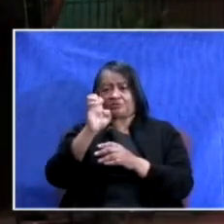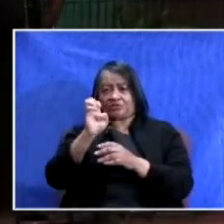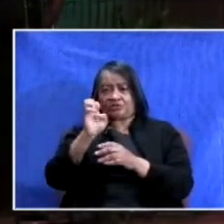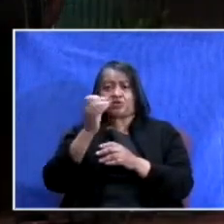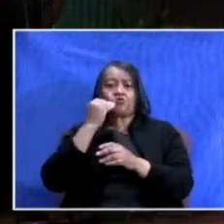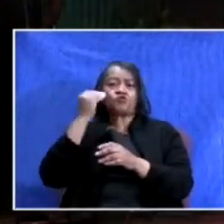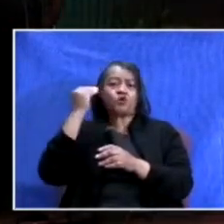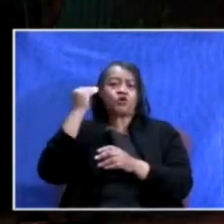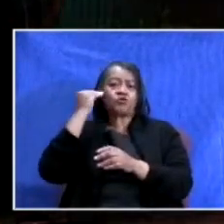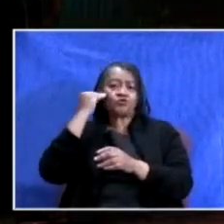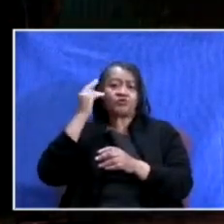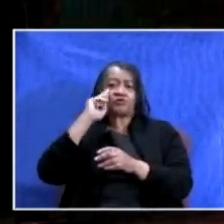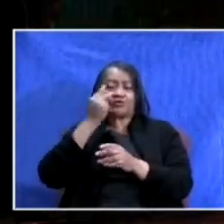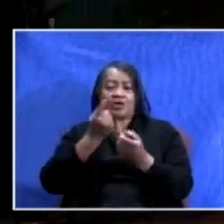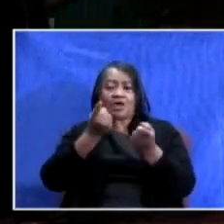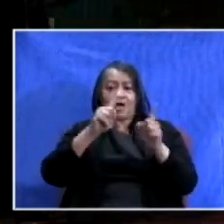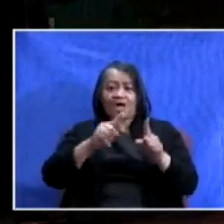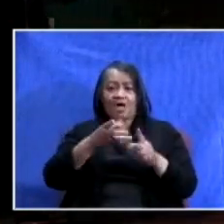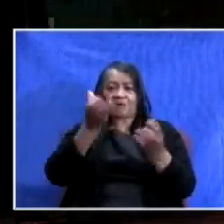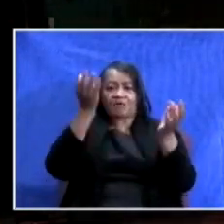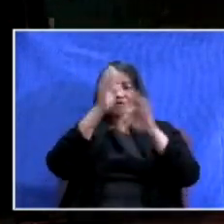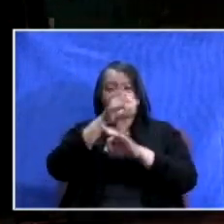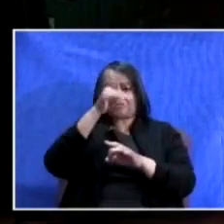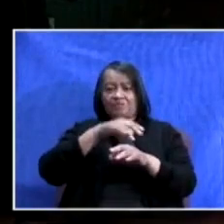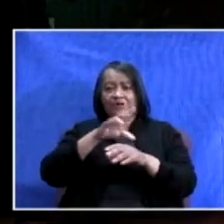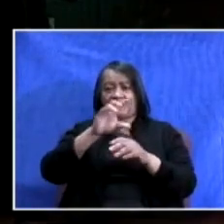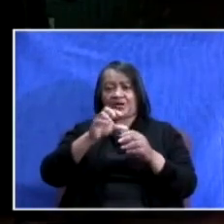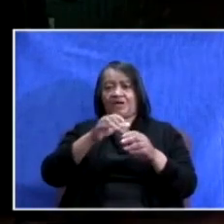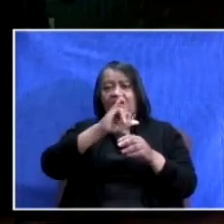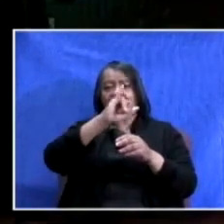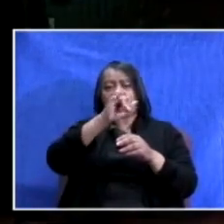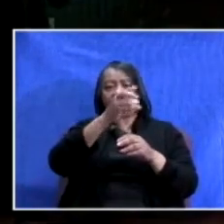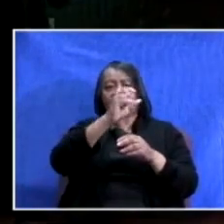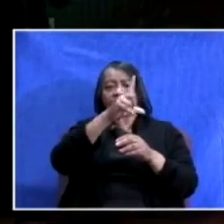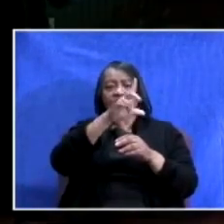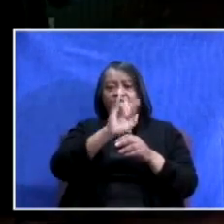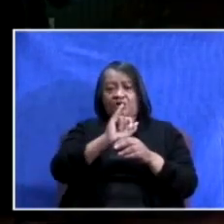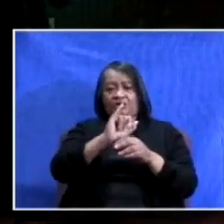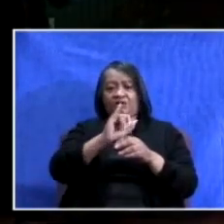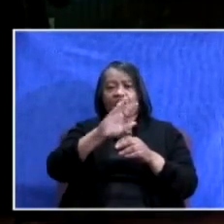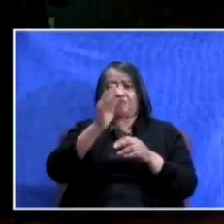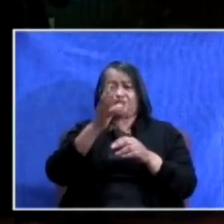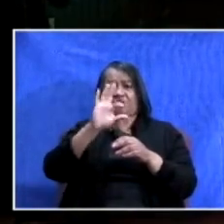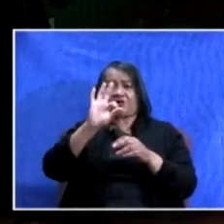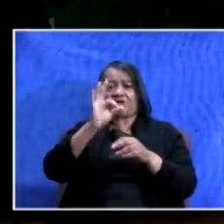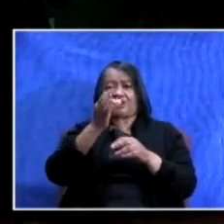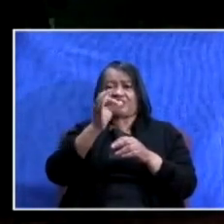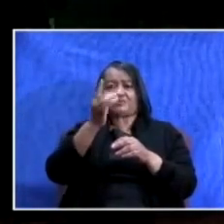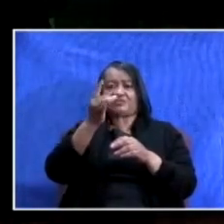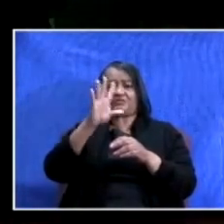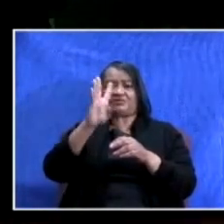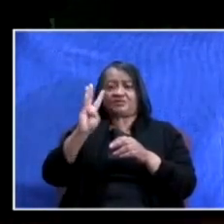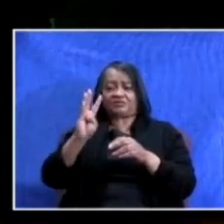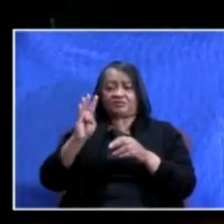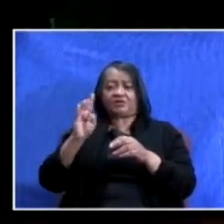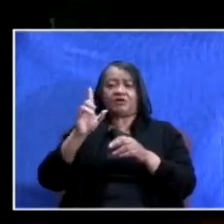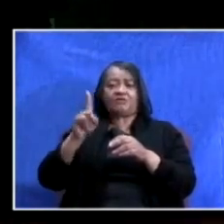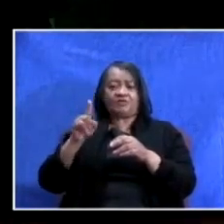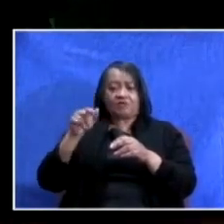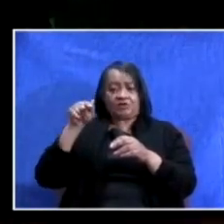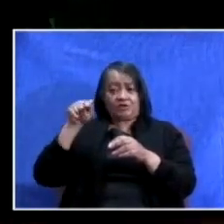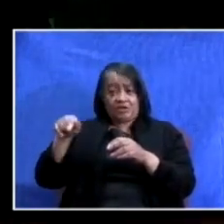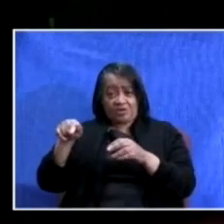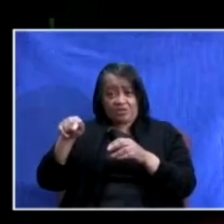free man, on July 5, 1852, unbroken Douglass delivered a scathing dissent from